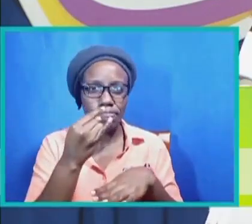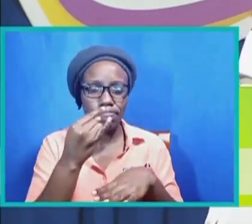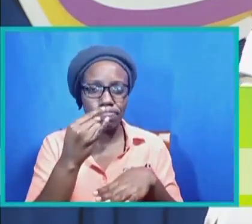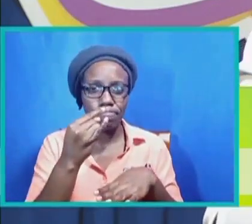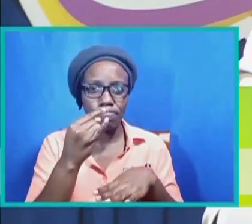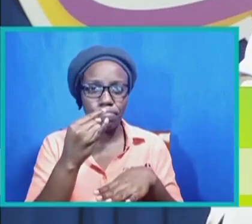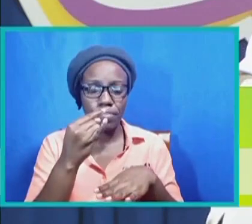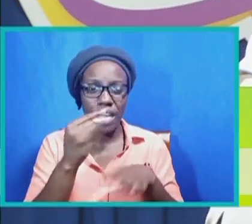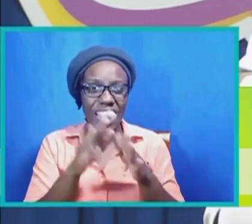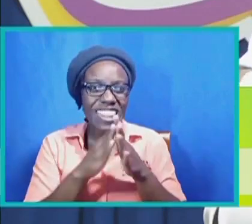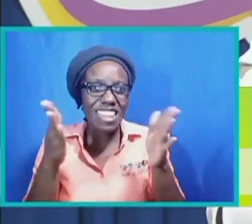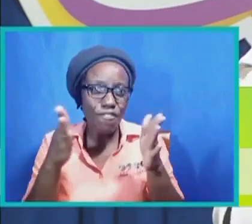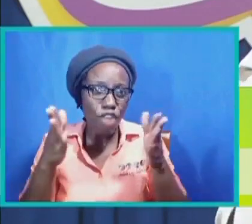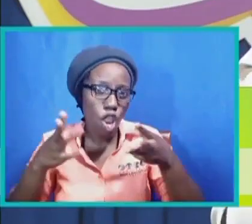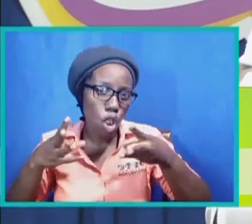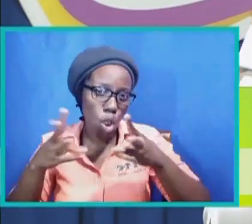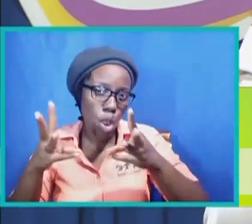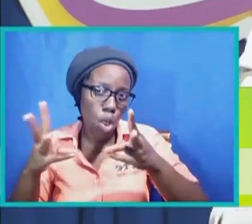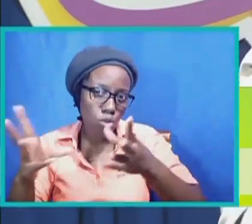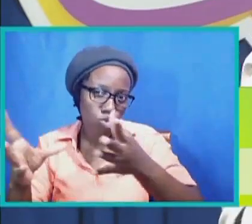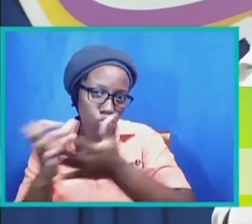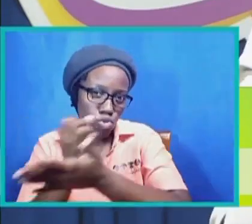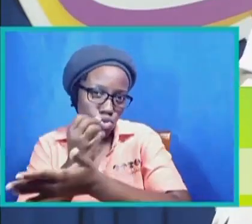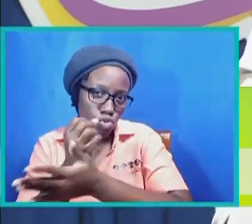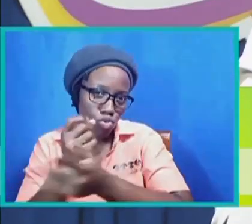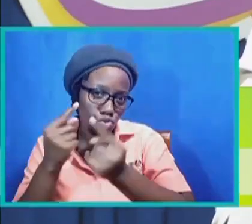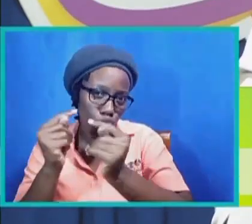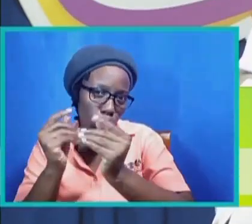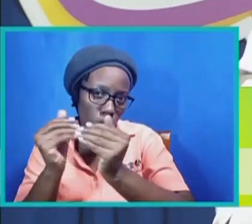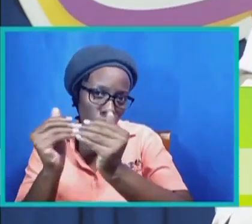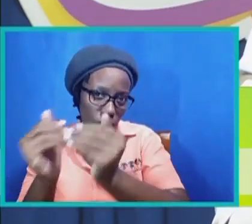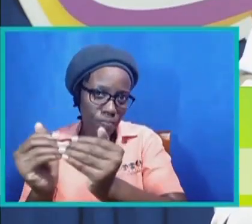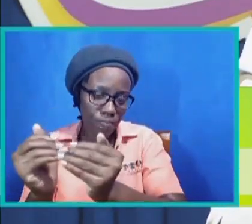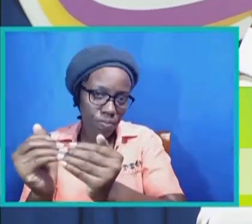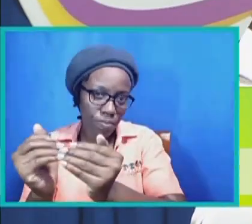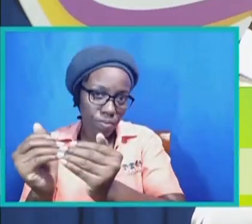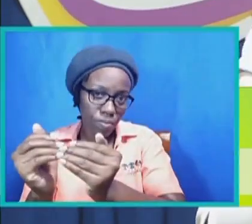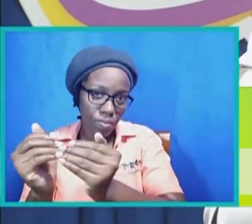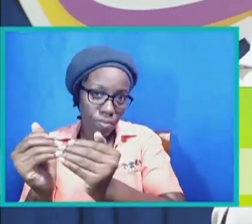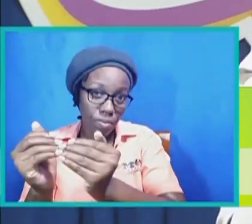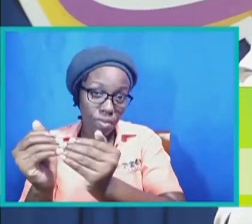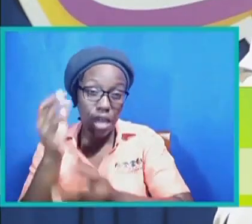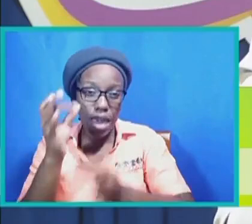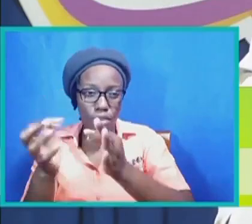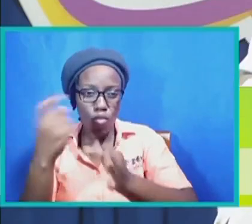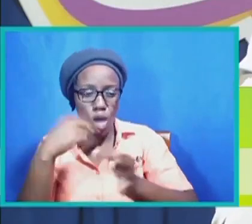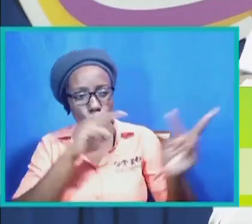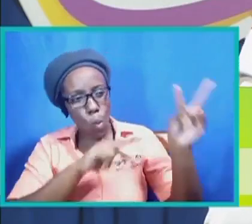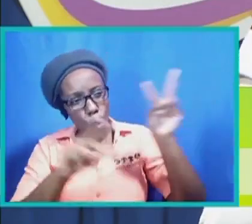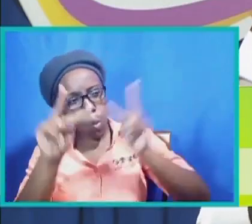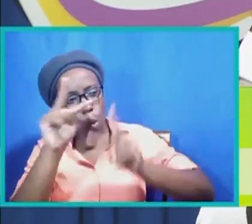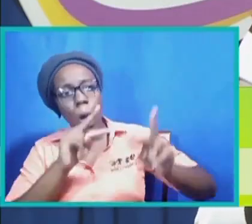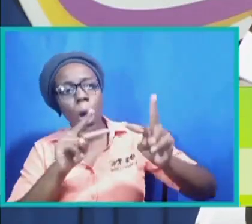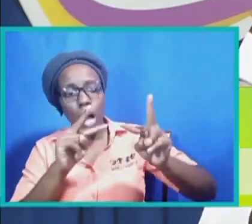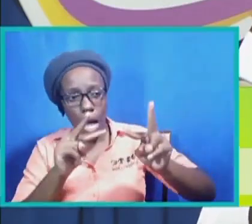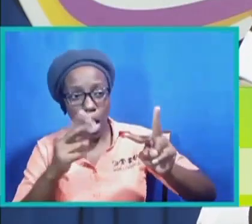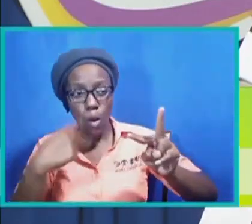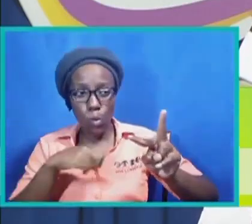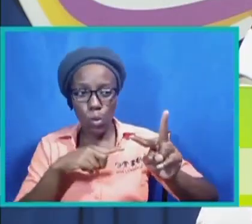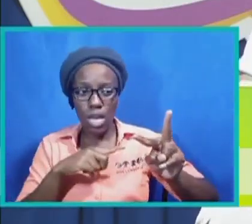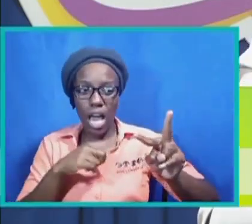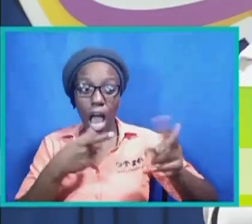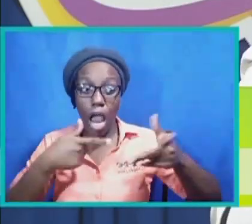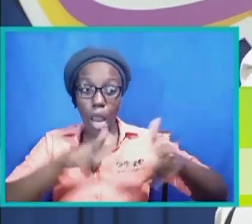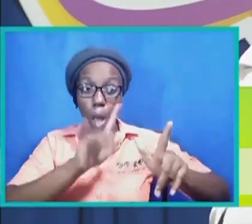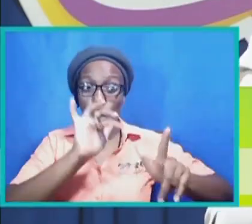our focus really, if we make evidence-based decision-making guide the reforms, we will be